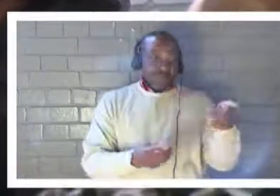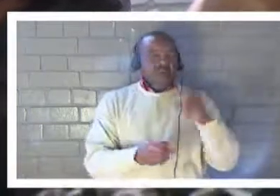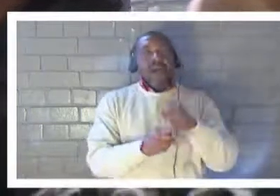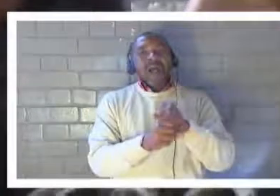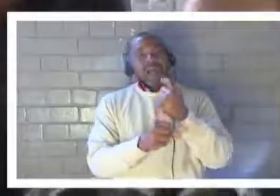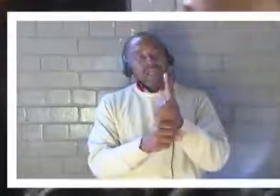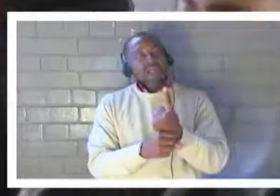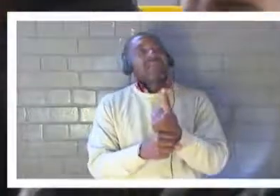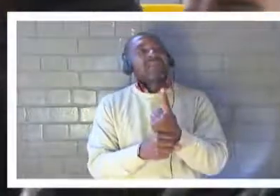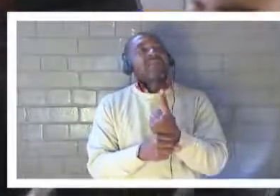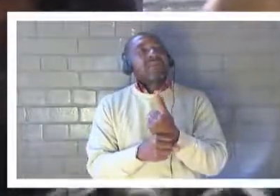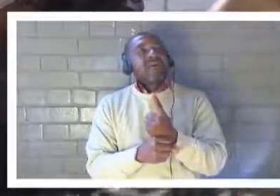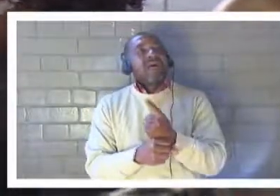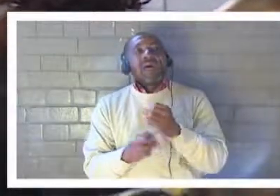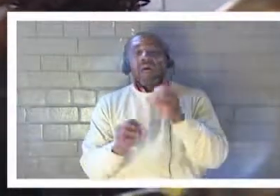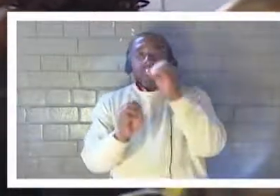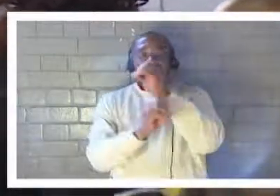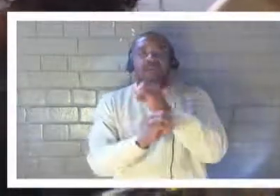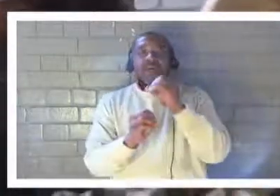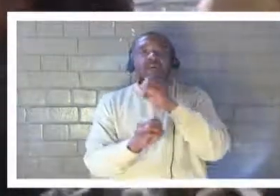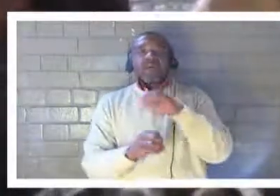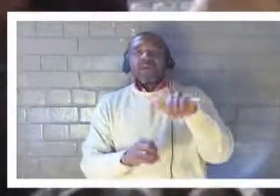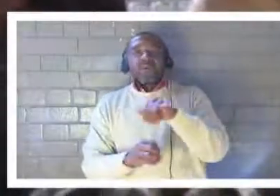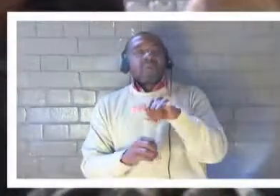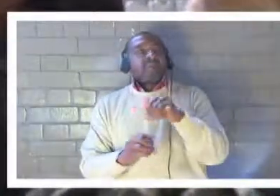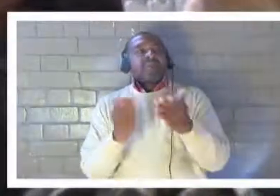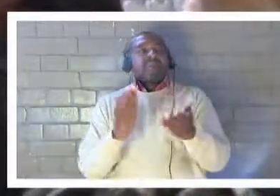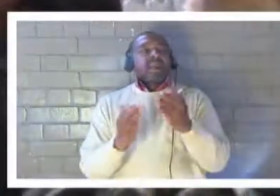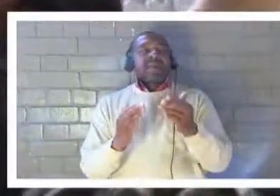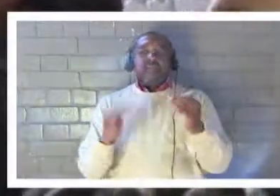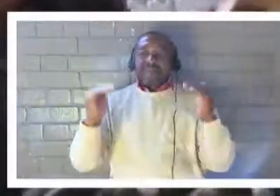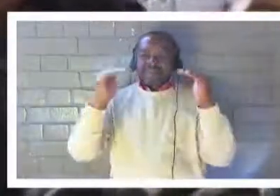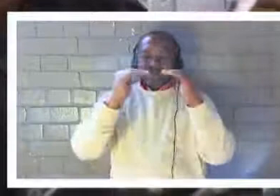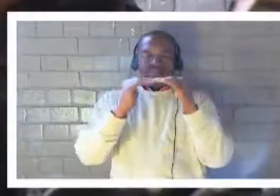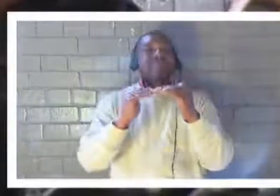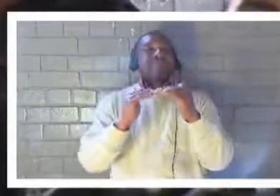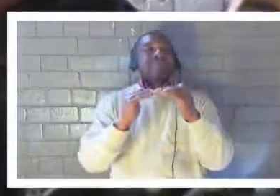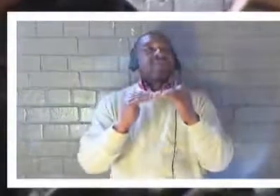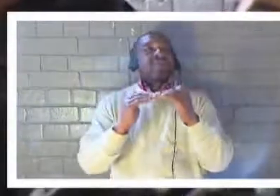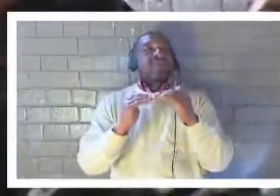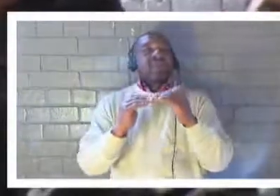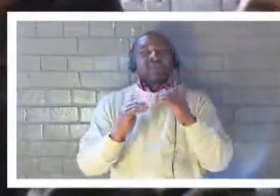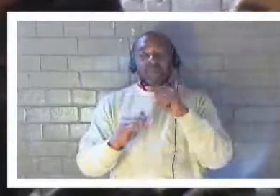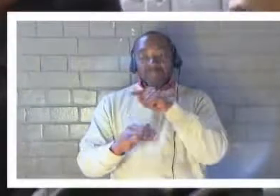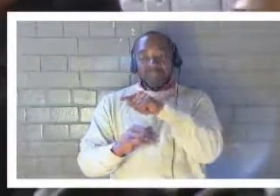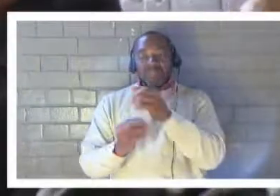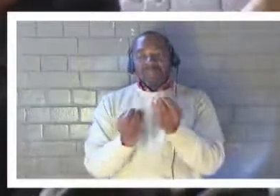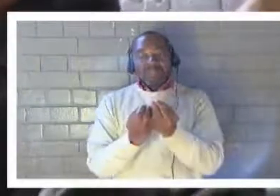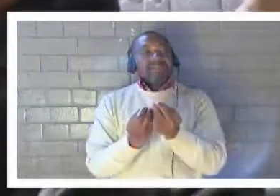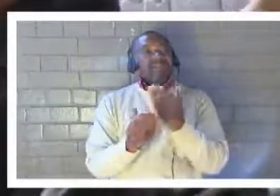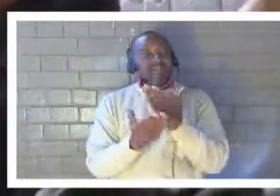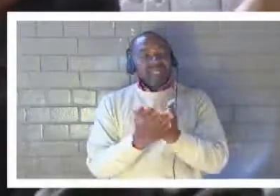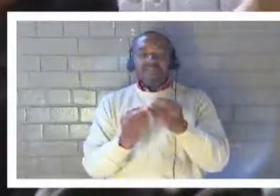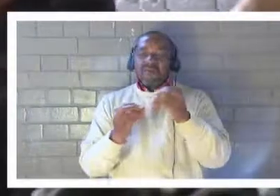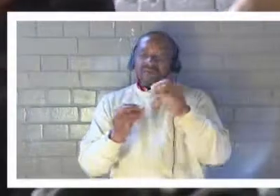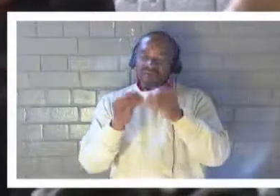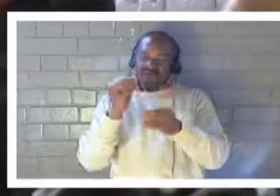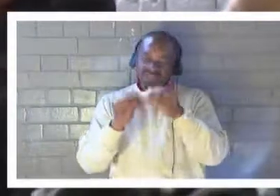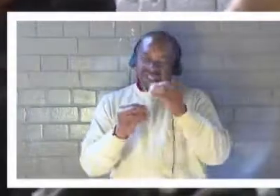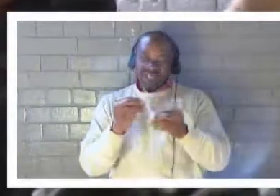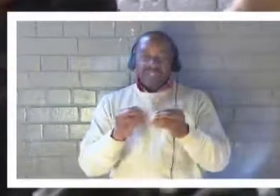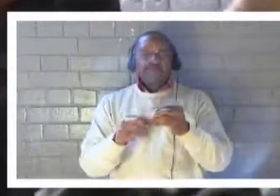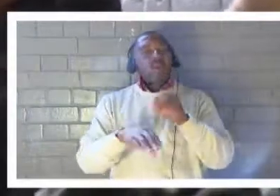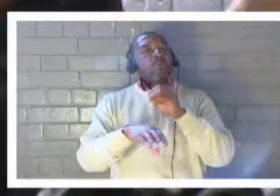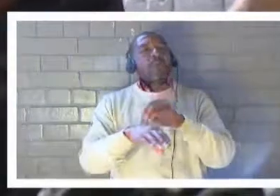sufficient staff to do this maintenance. Reason being, when the decision